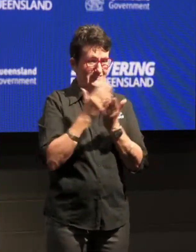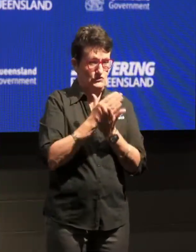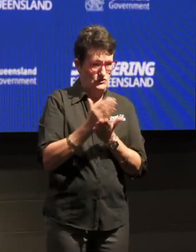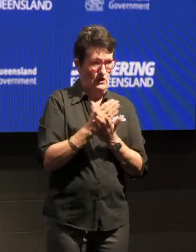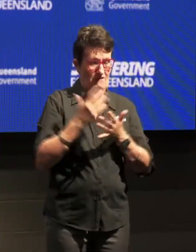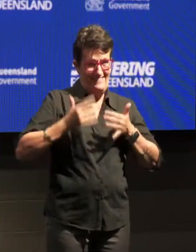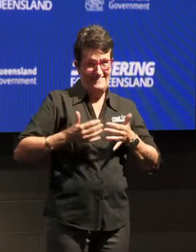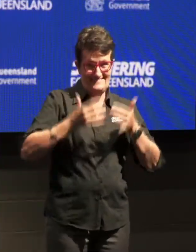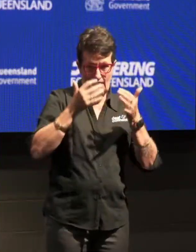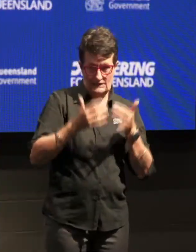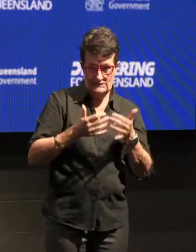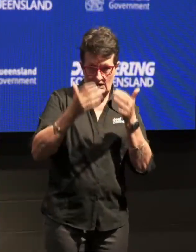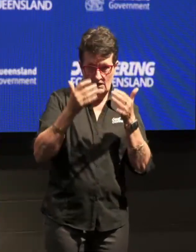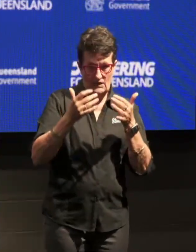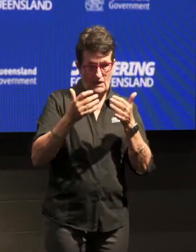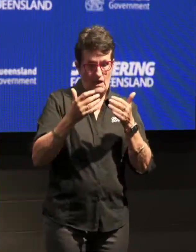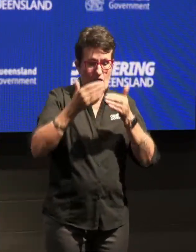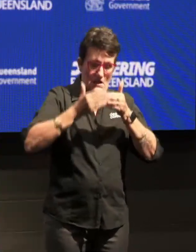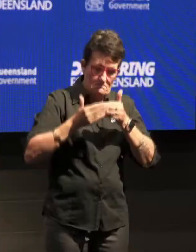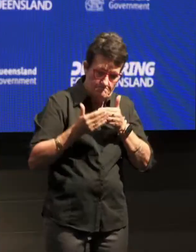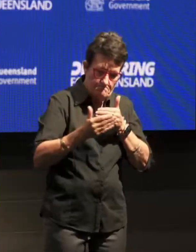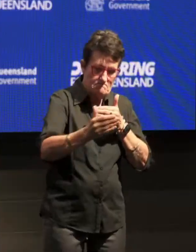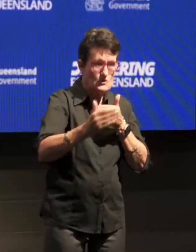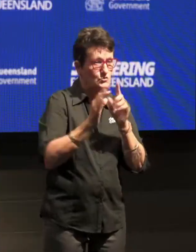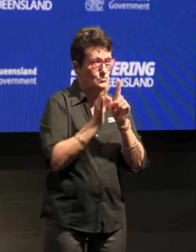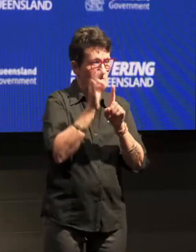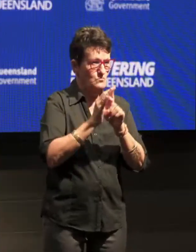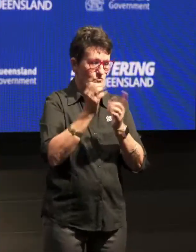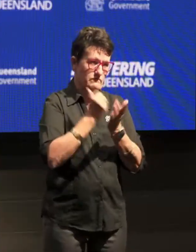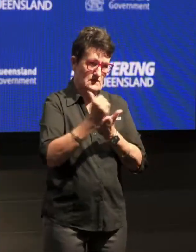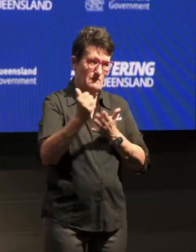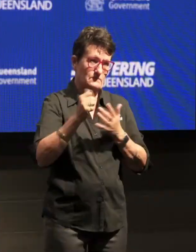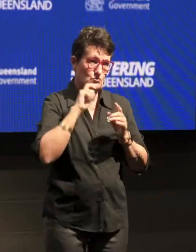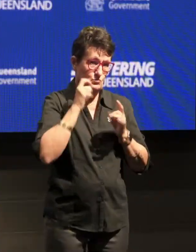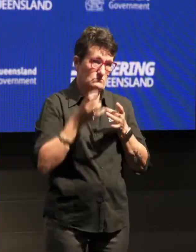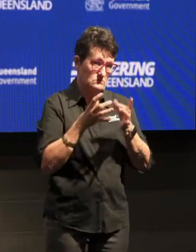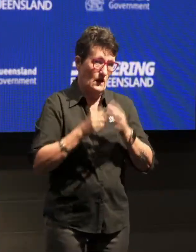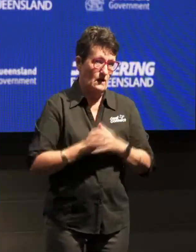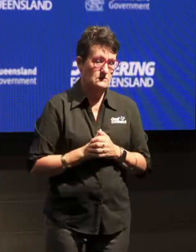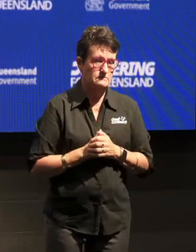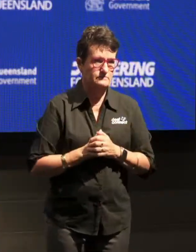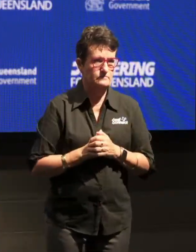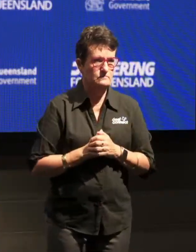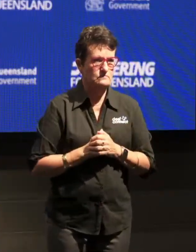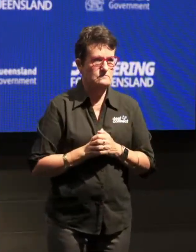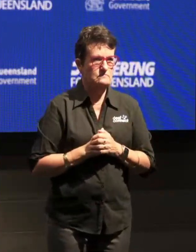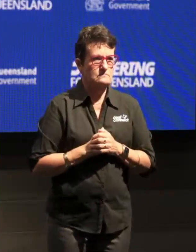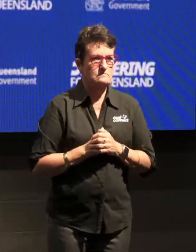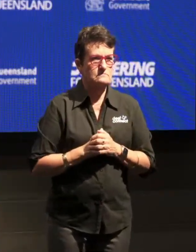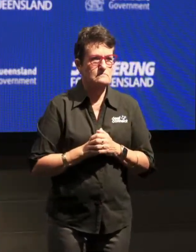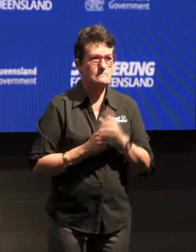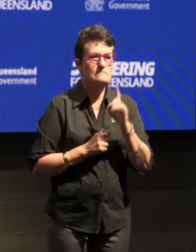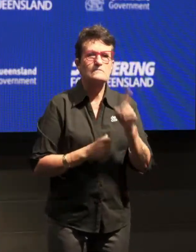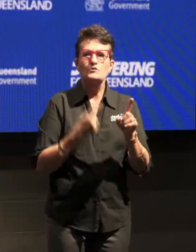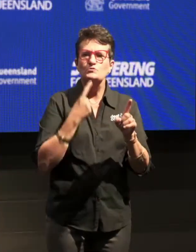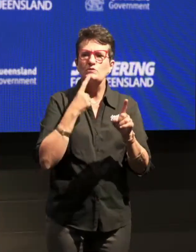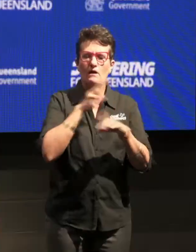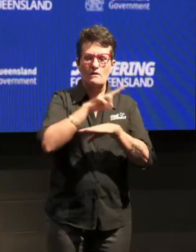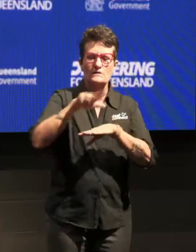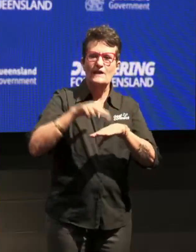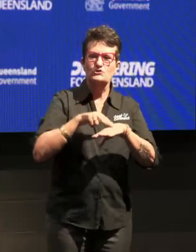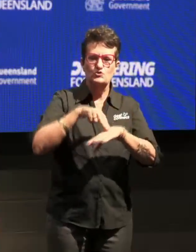that data, and then the long journey to improving the numbers begins. And just on the back of the National Police Ministers